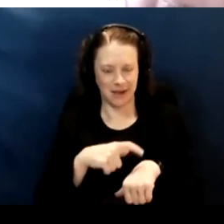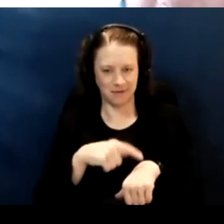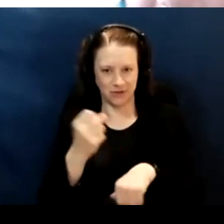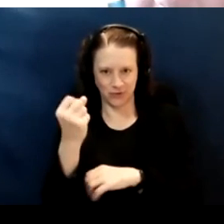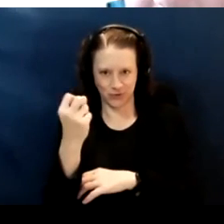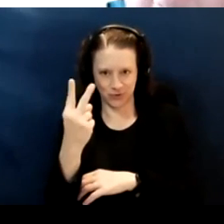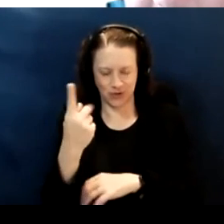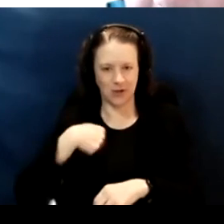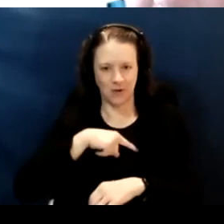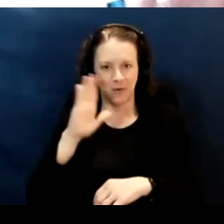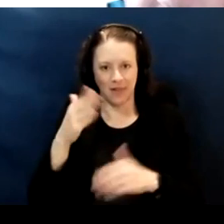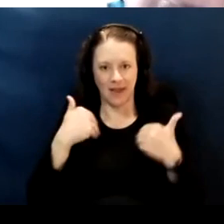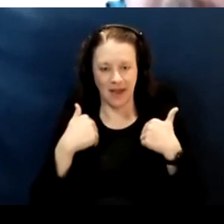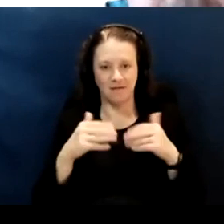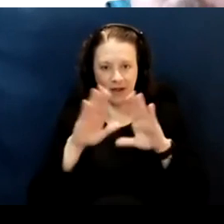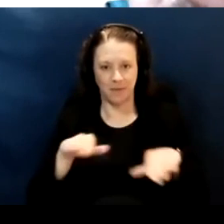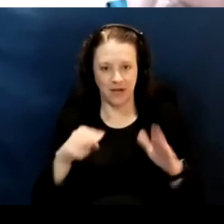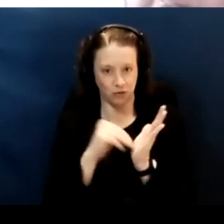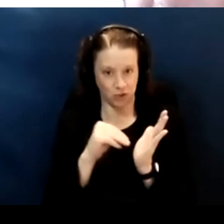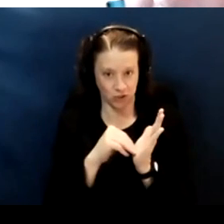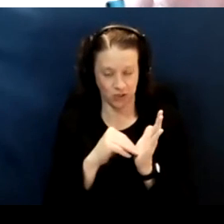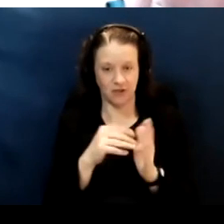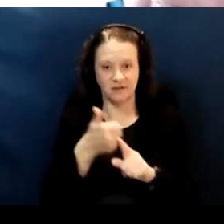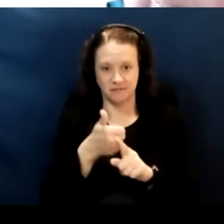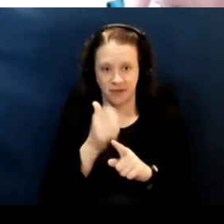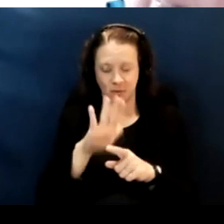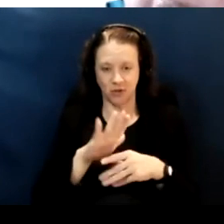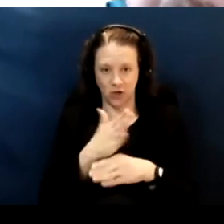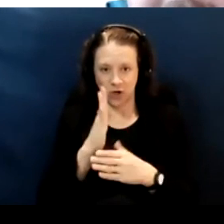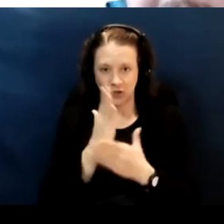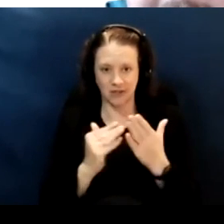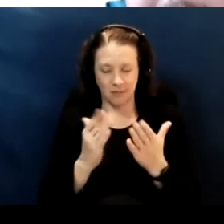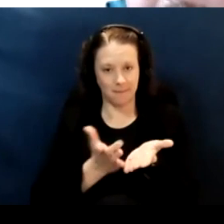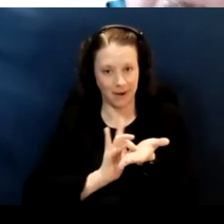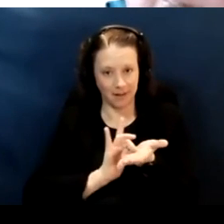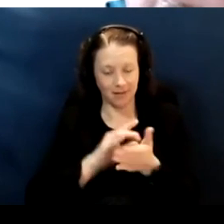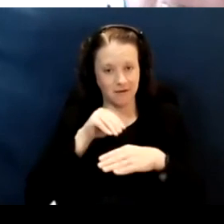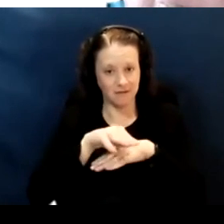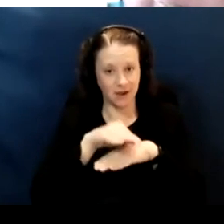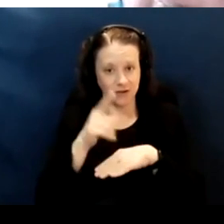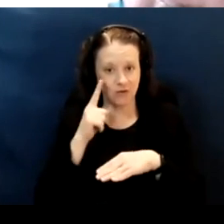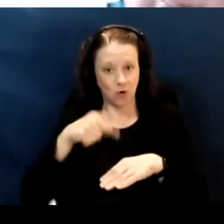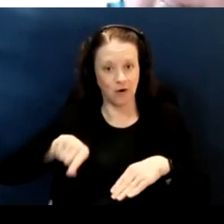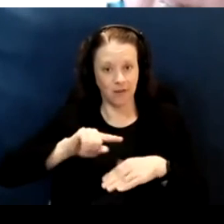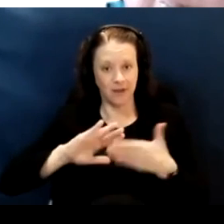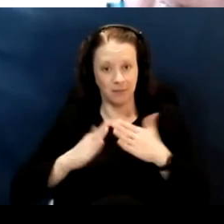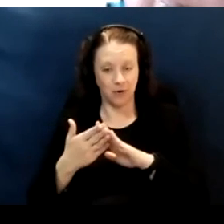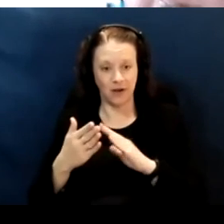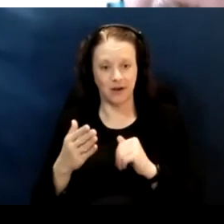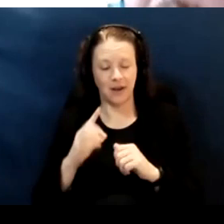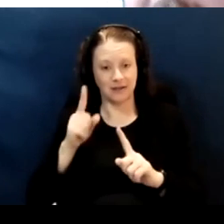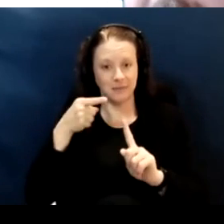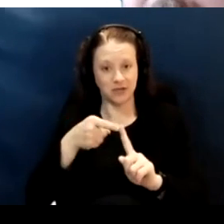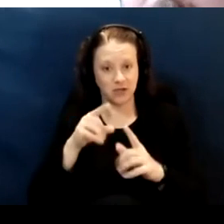will be having a pediatrician who will be sharing some medical advice for the community,